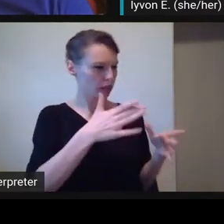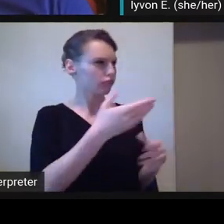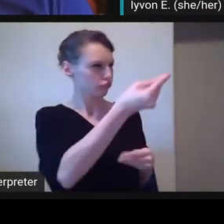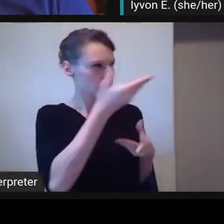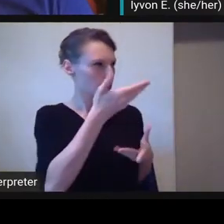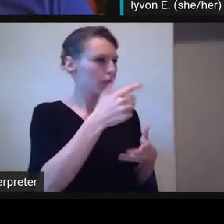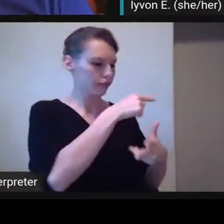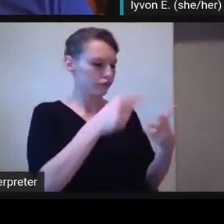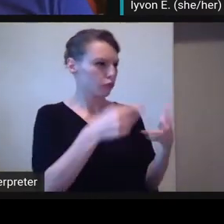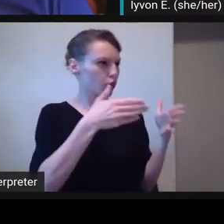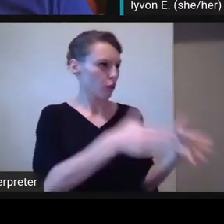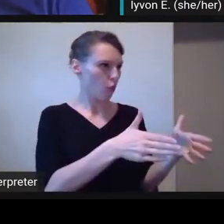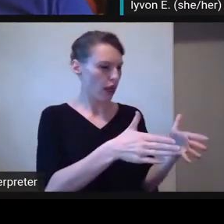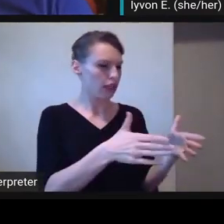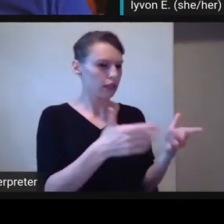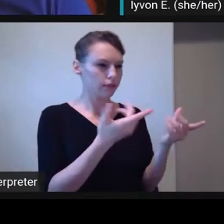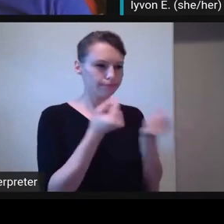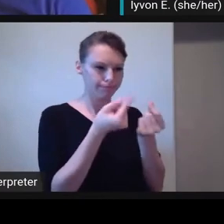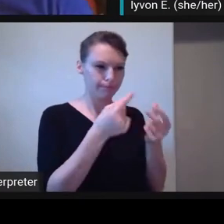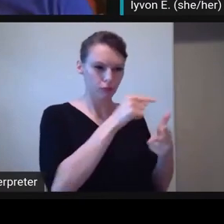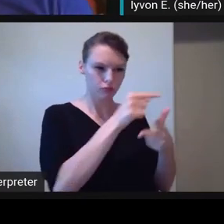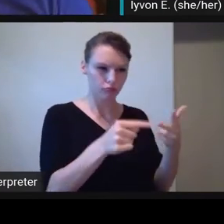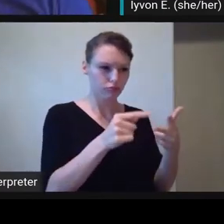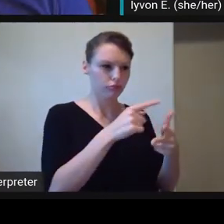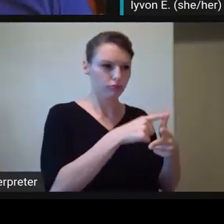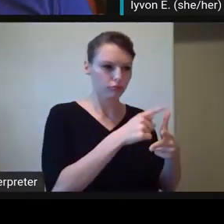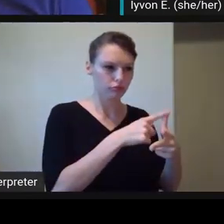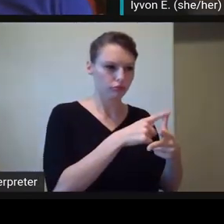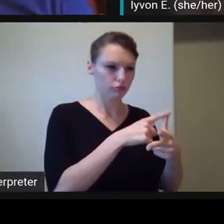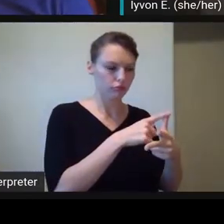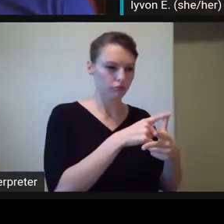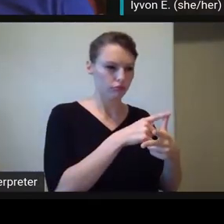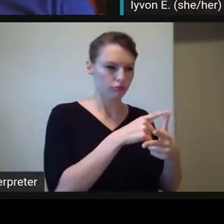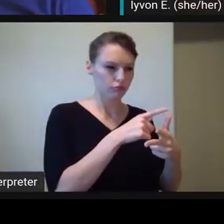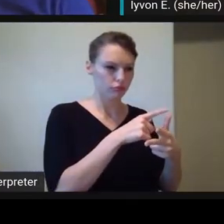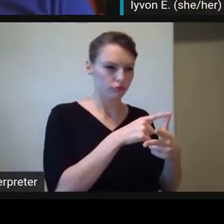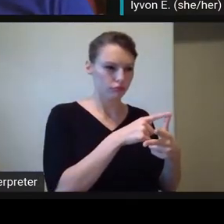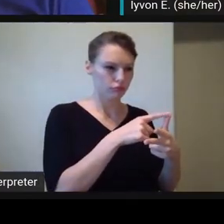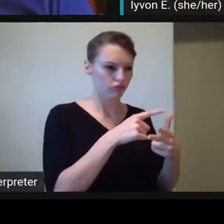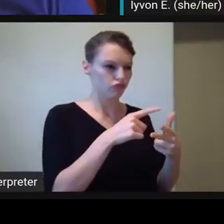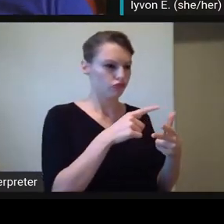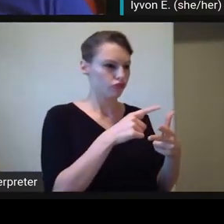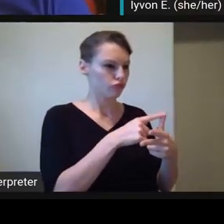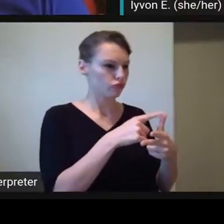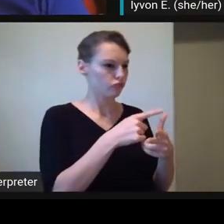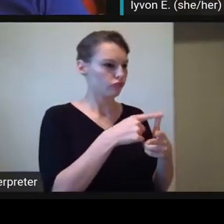least two. And I really took that to heart, because I think people for me.